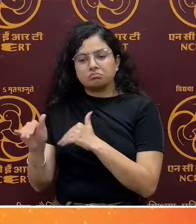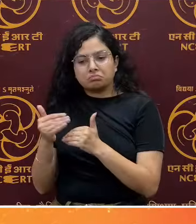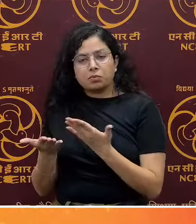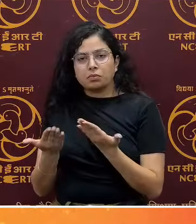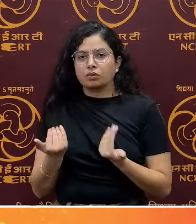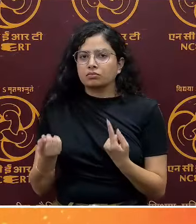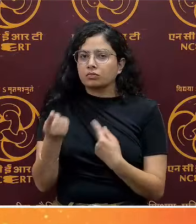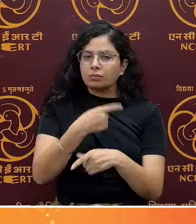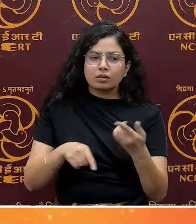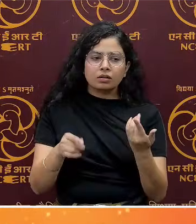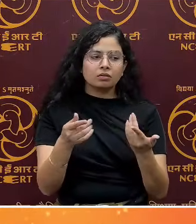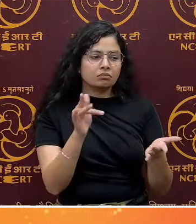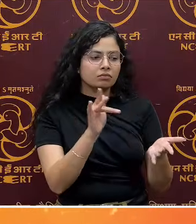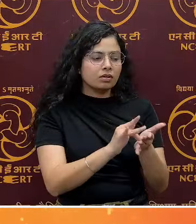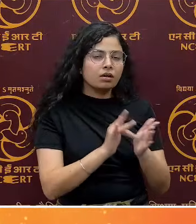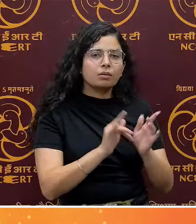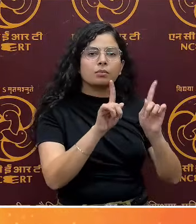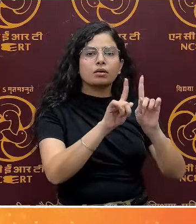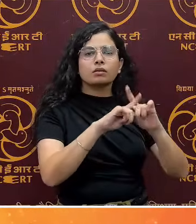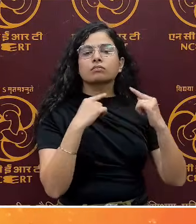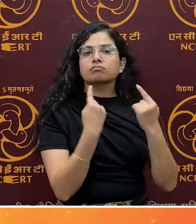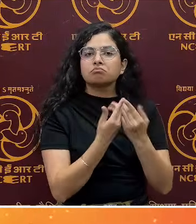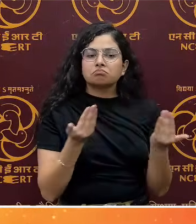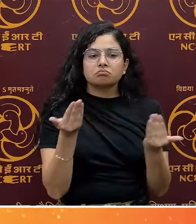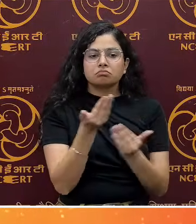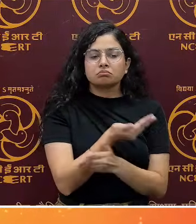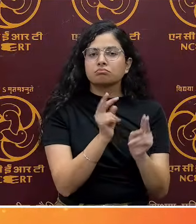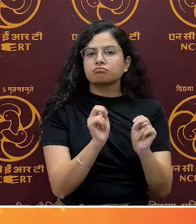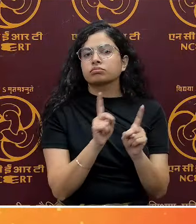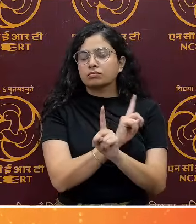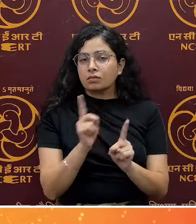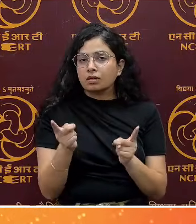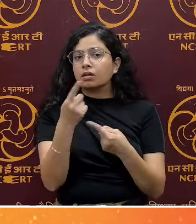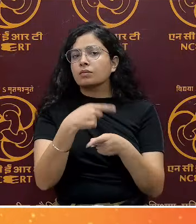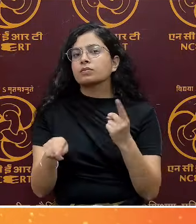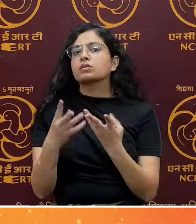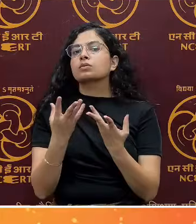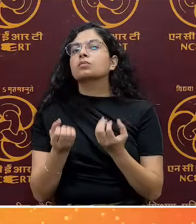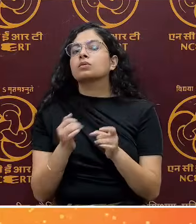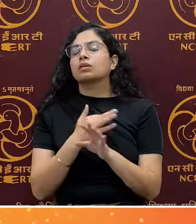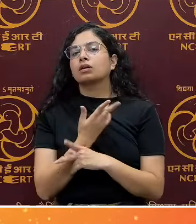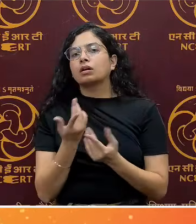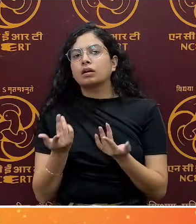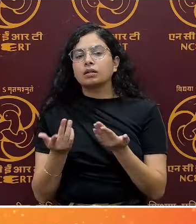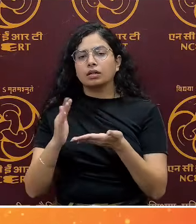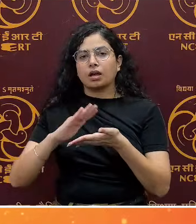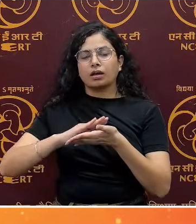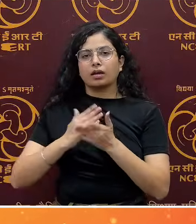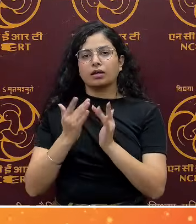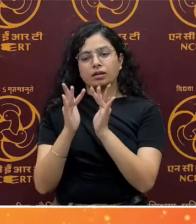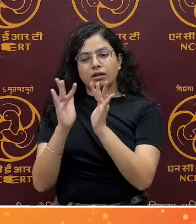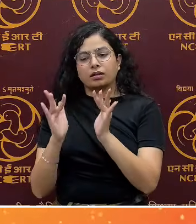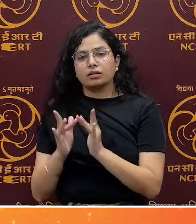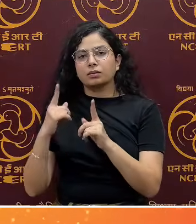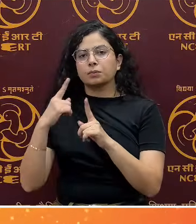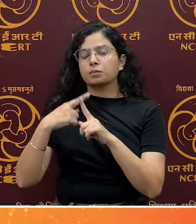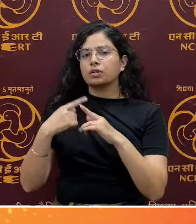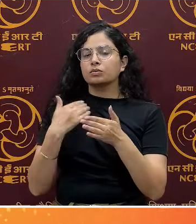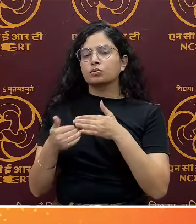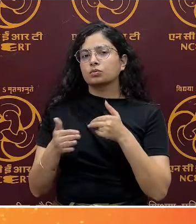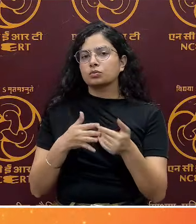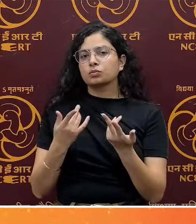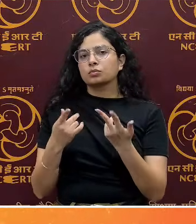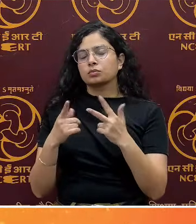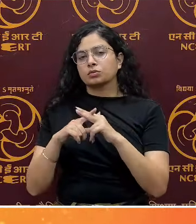need to go any physical laboratories, you just need an IoT device and a stable internet connectivity, and there you